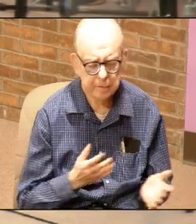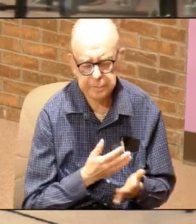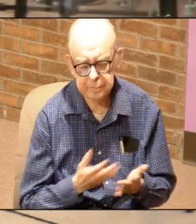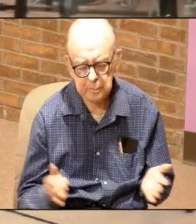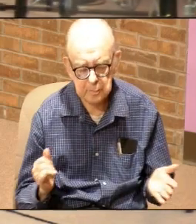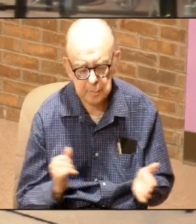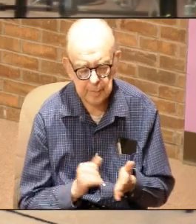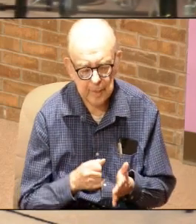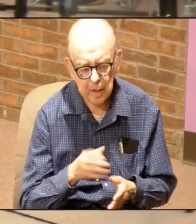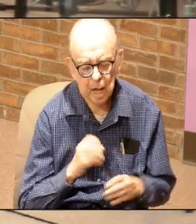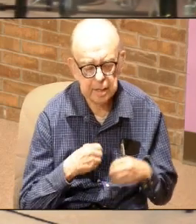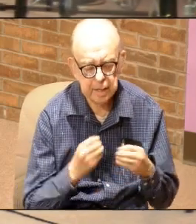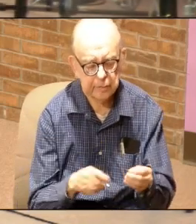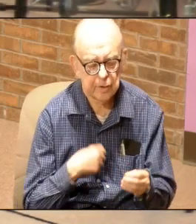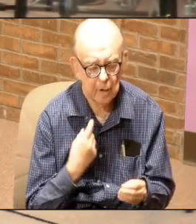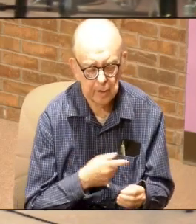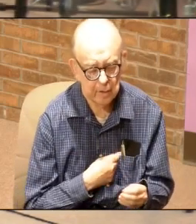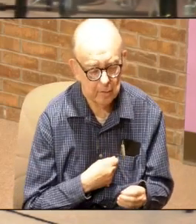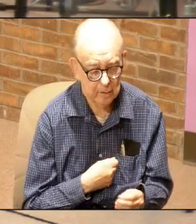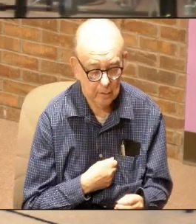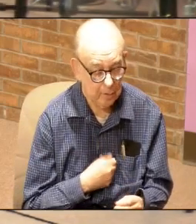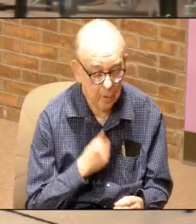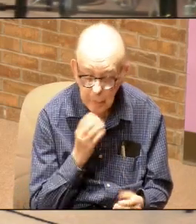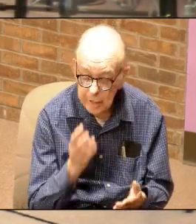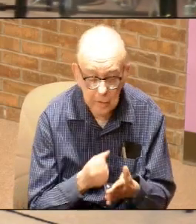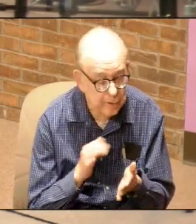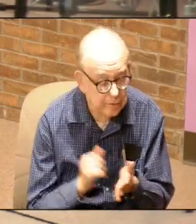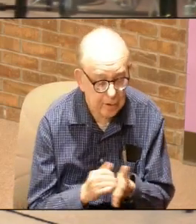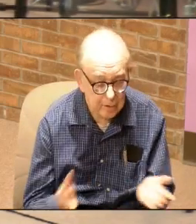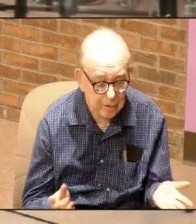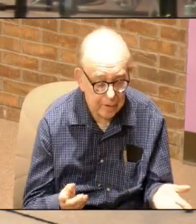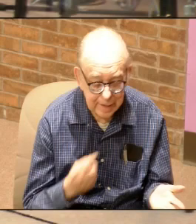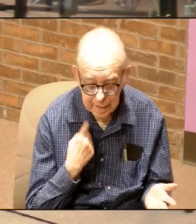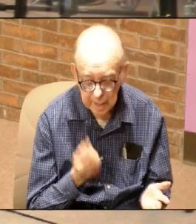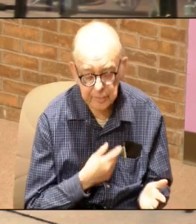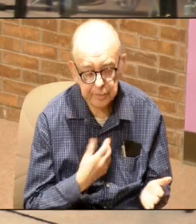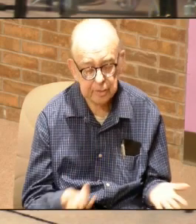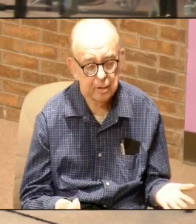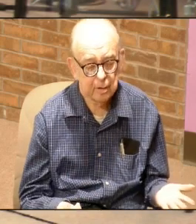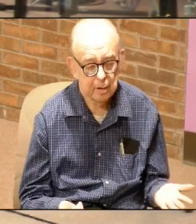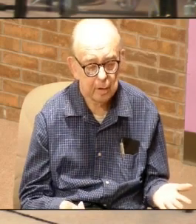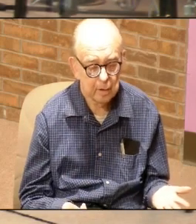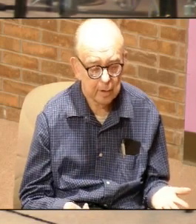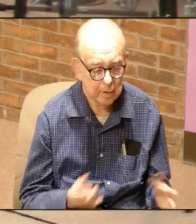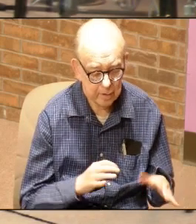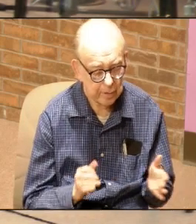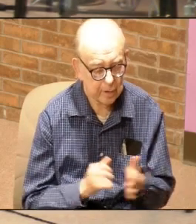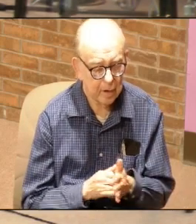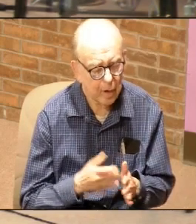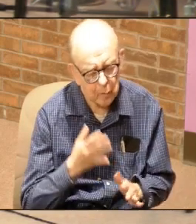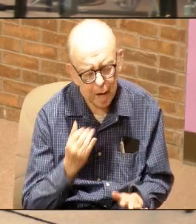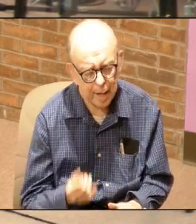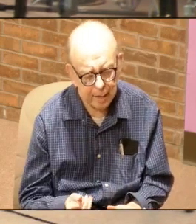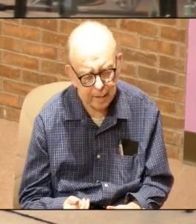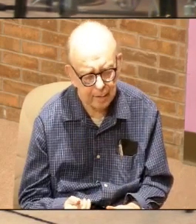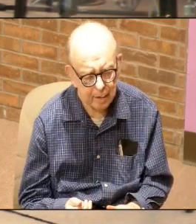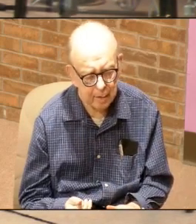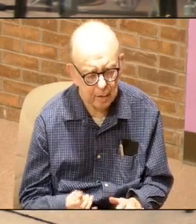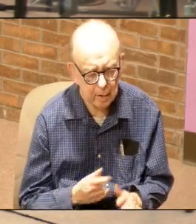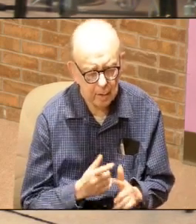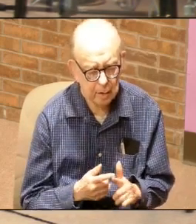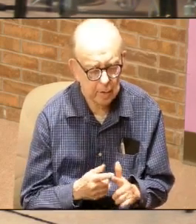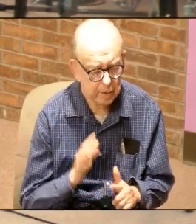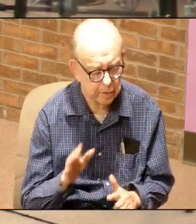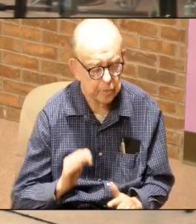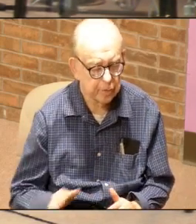things that he gives to us that we don't deserve. So what's he telling? He's telling them to do this. Why? Then